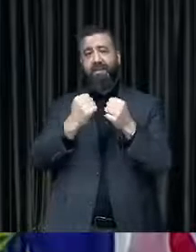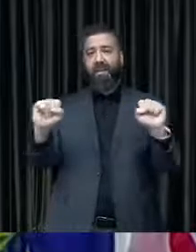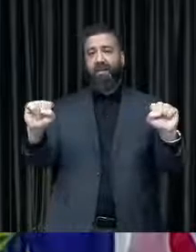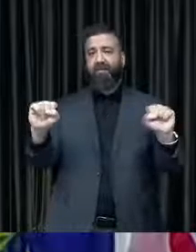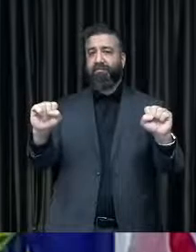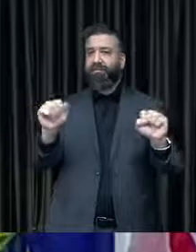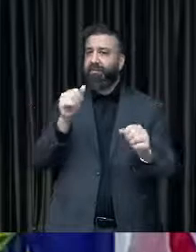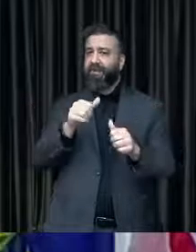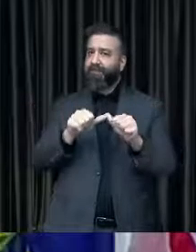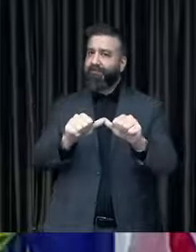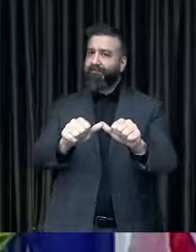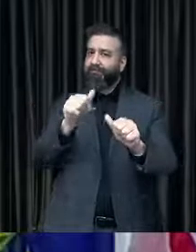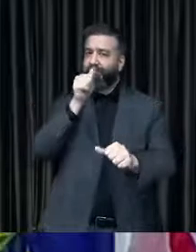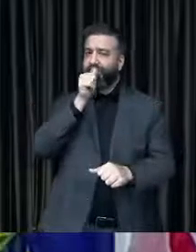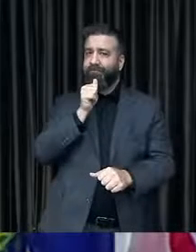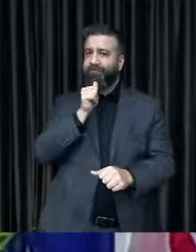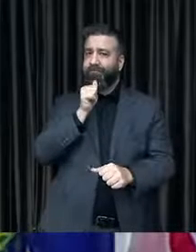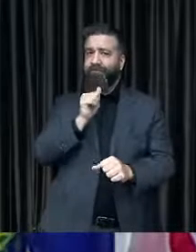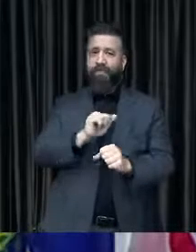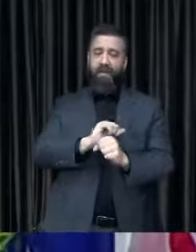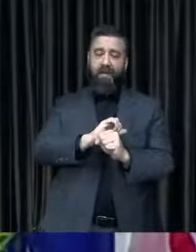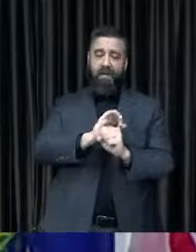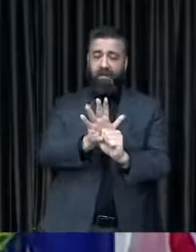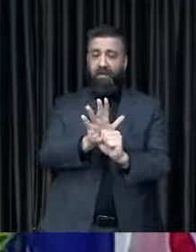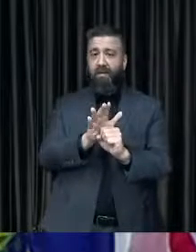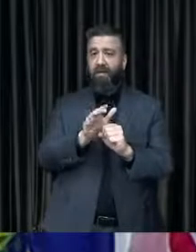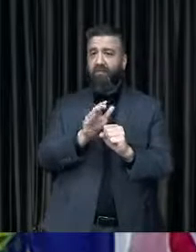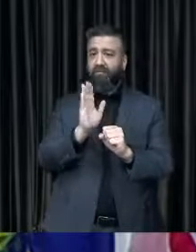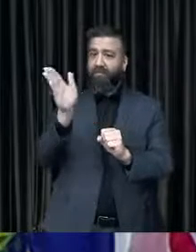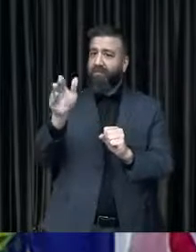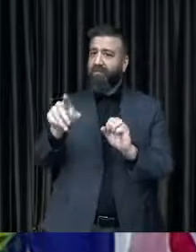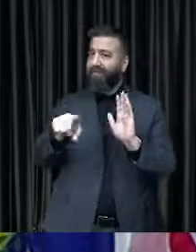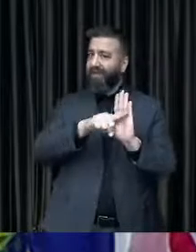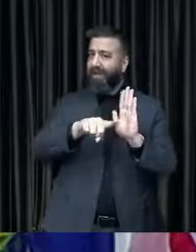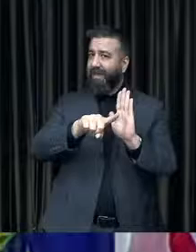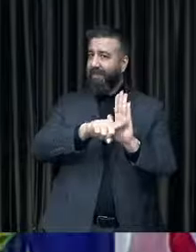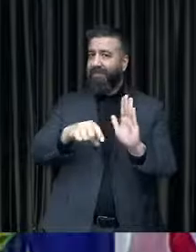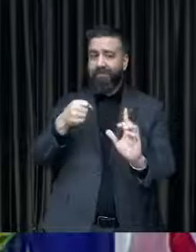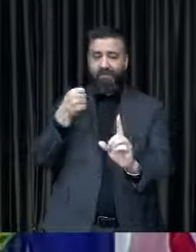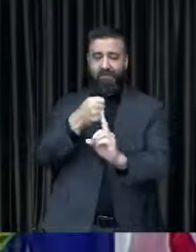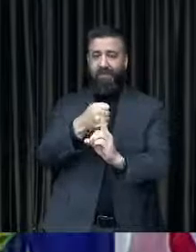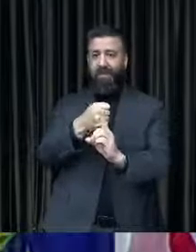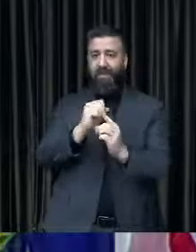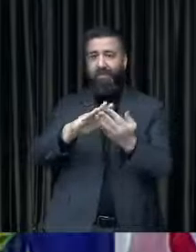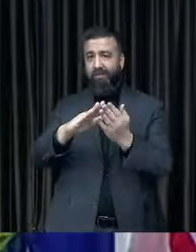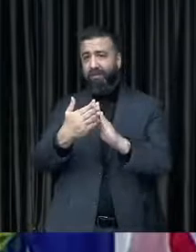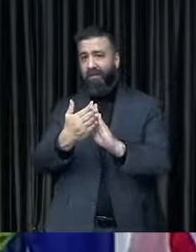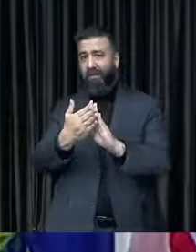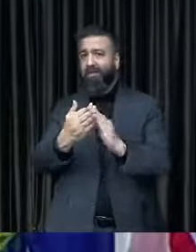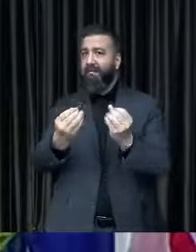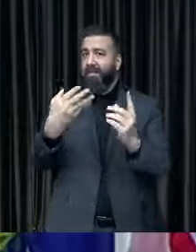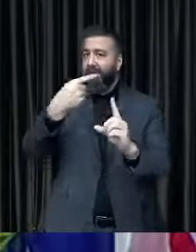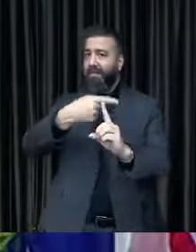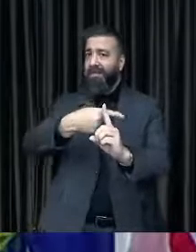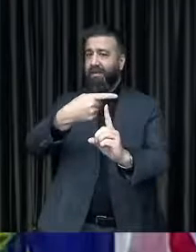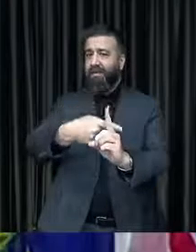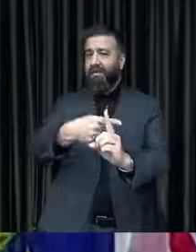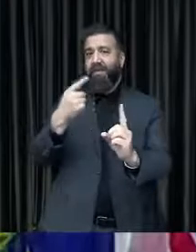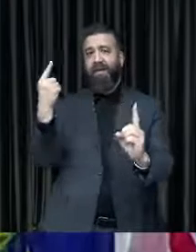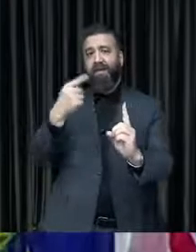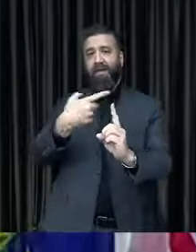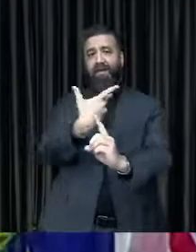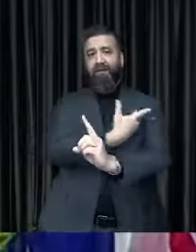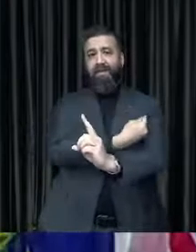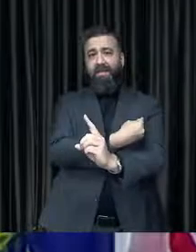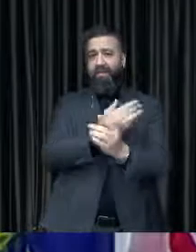patient. This pandemic will continue to negatively impact our community for months until the vaccine is widely available. Together